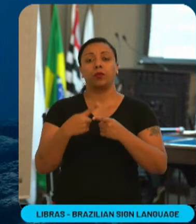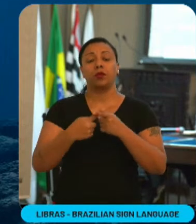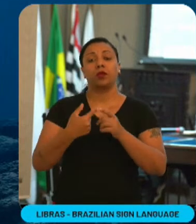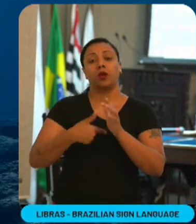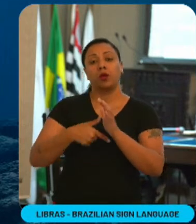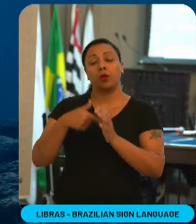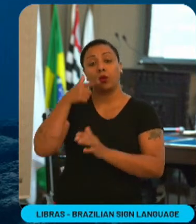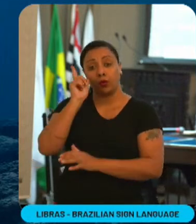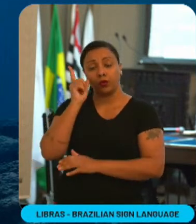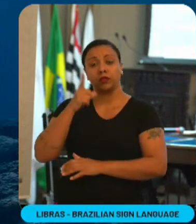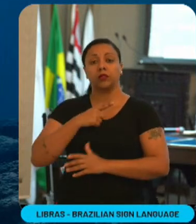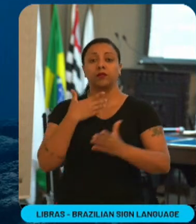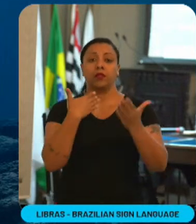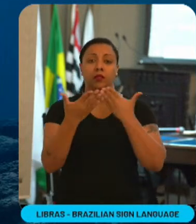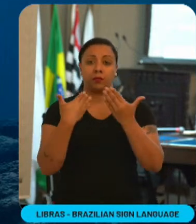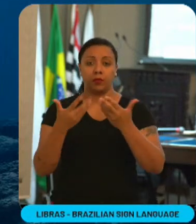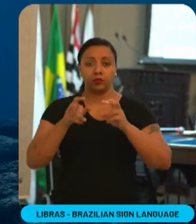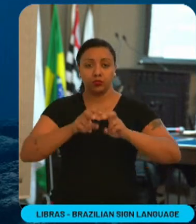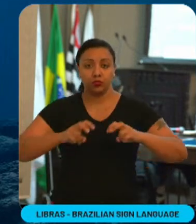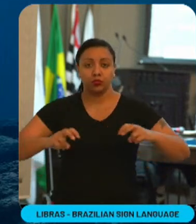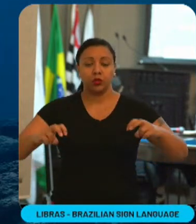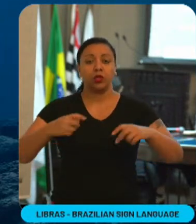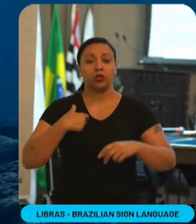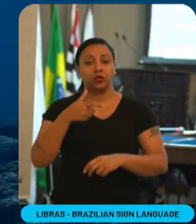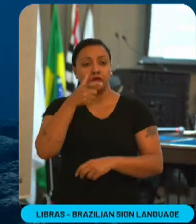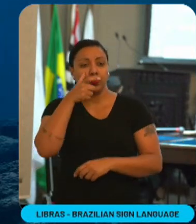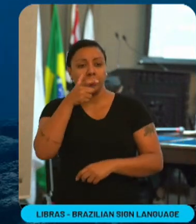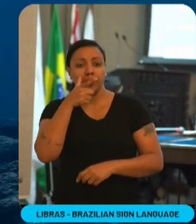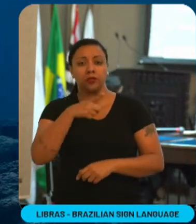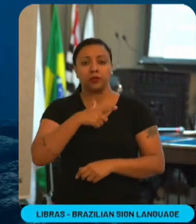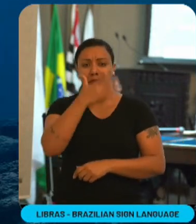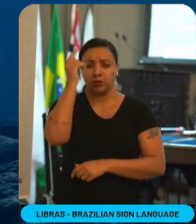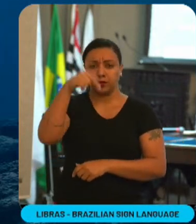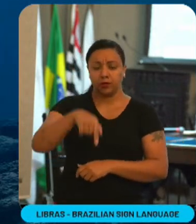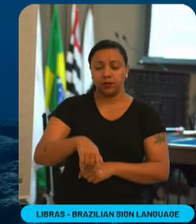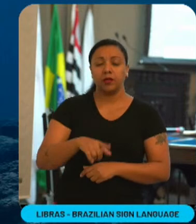because yesterday in the afternoon there was a debate in one of the panels